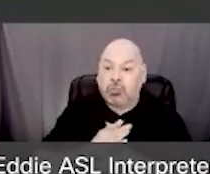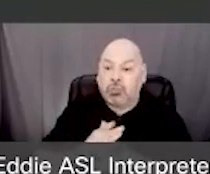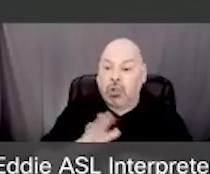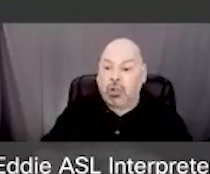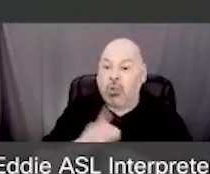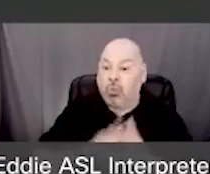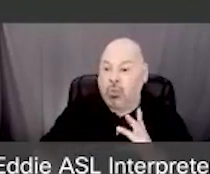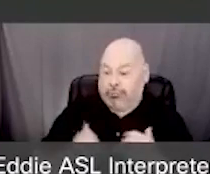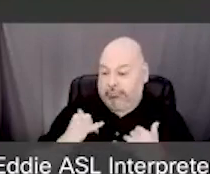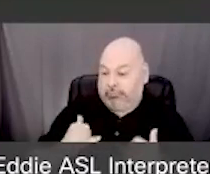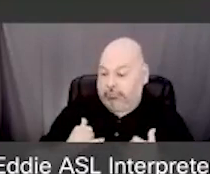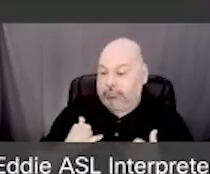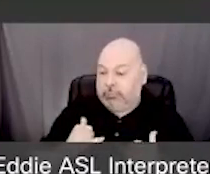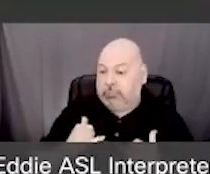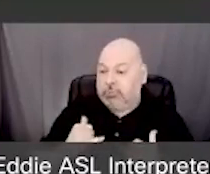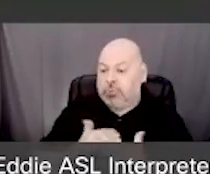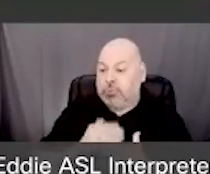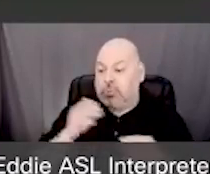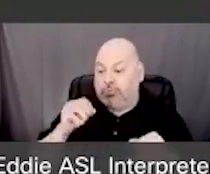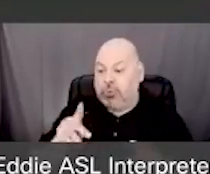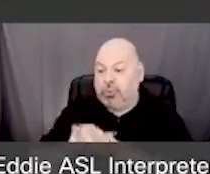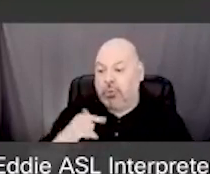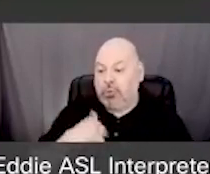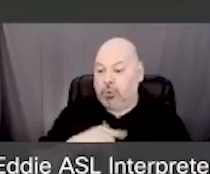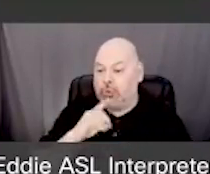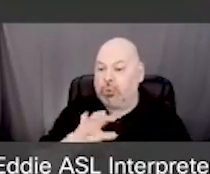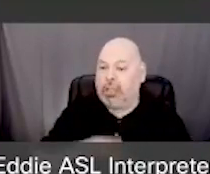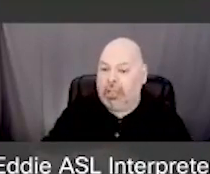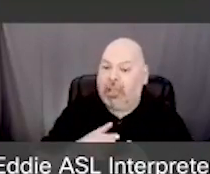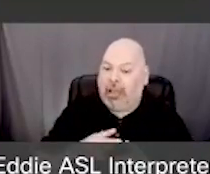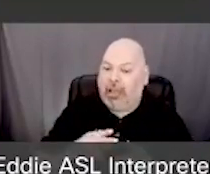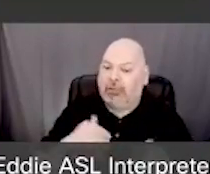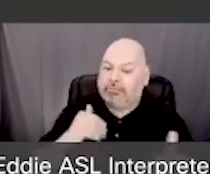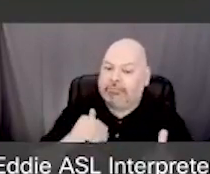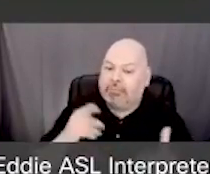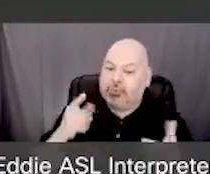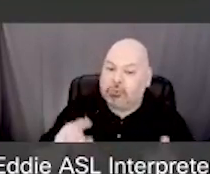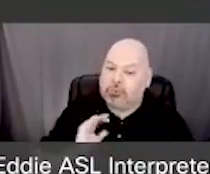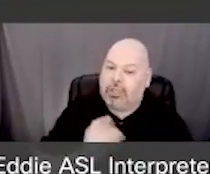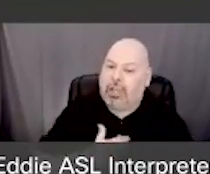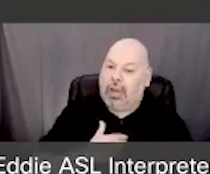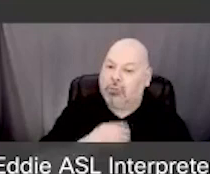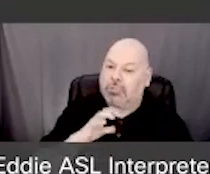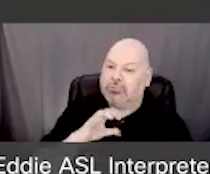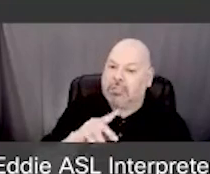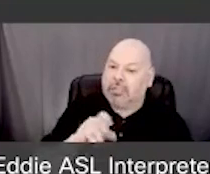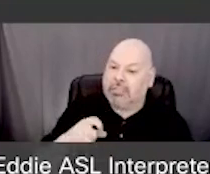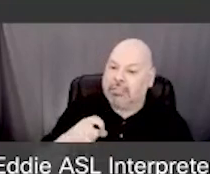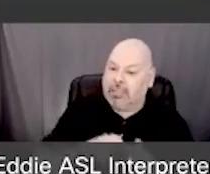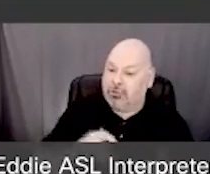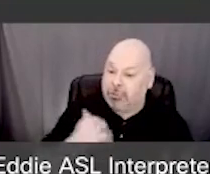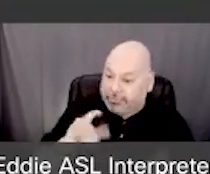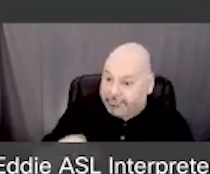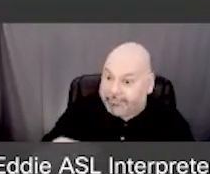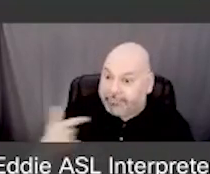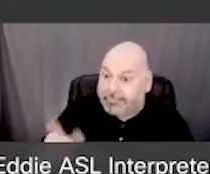what current and upcoming opportunities we do have in our pipeline here at CPS Energy. Kelly?